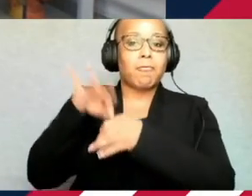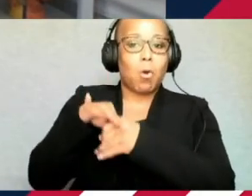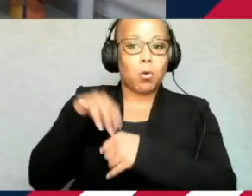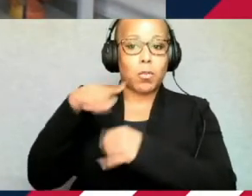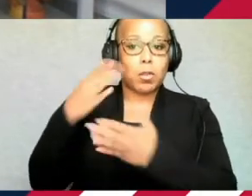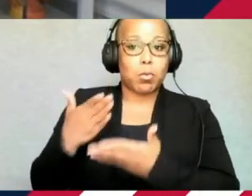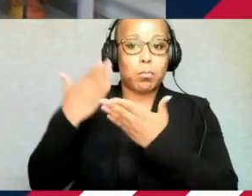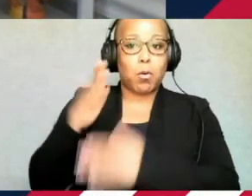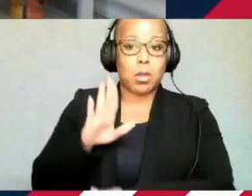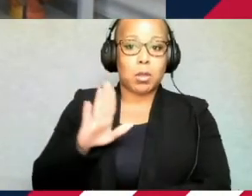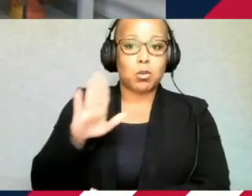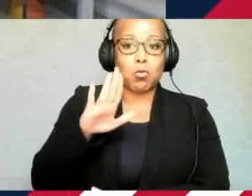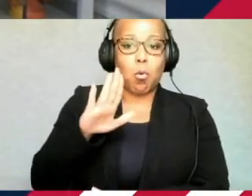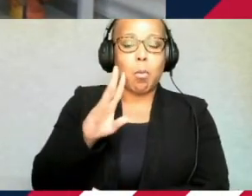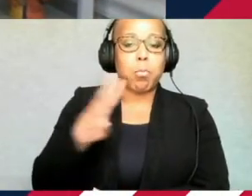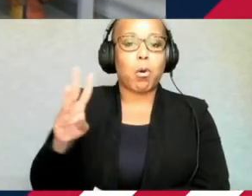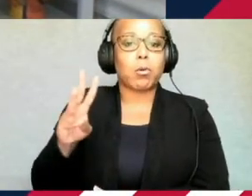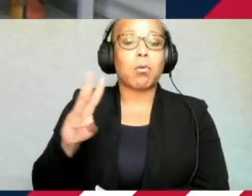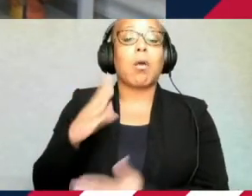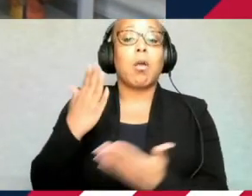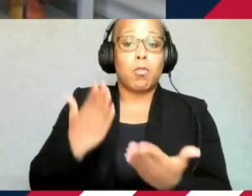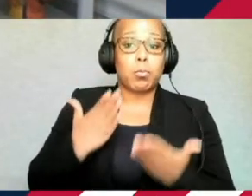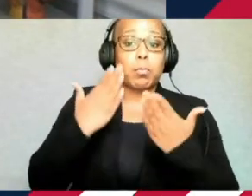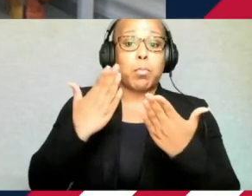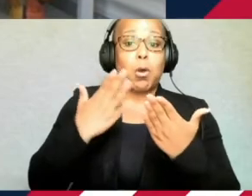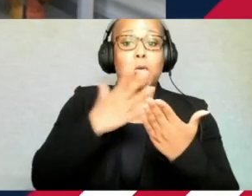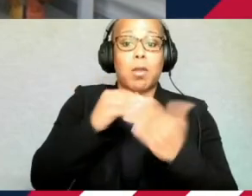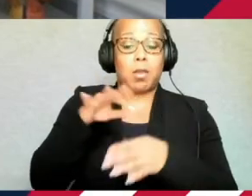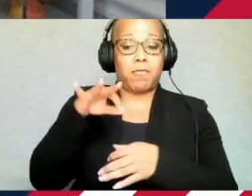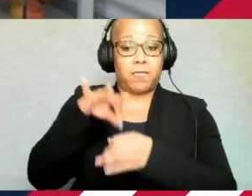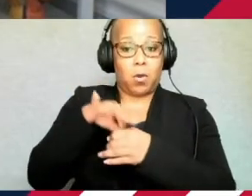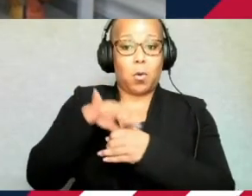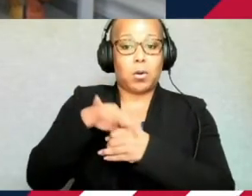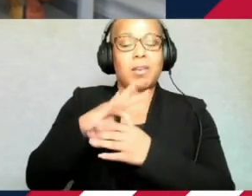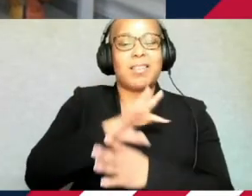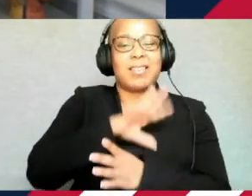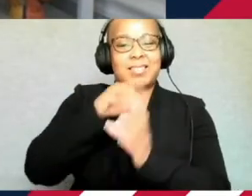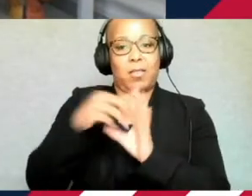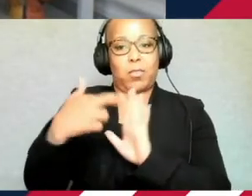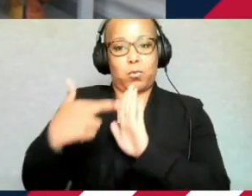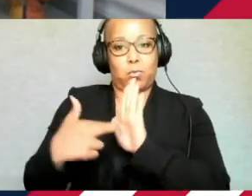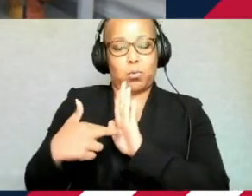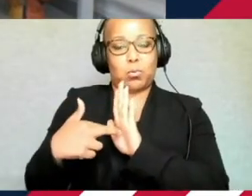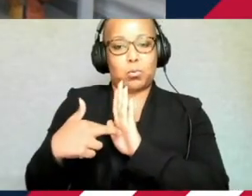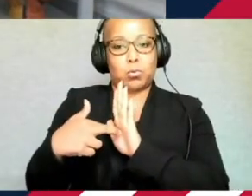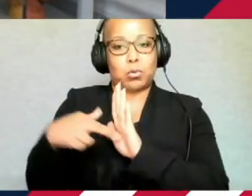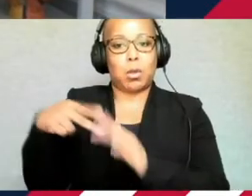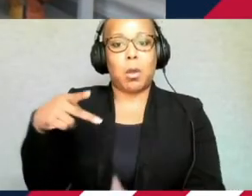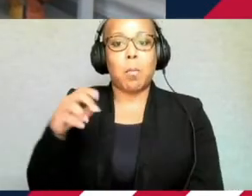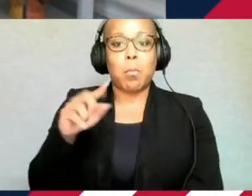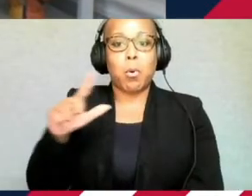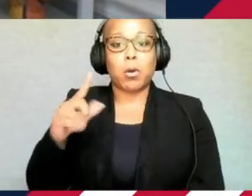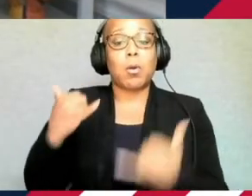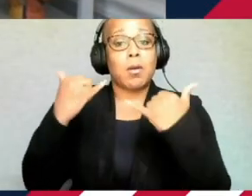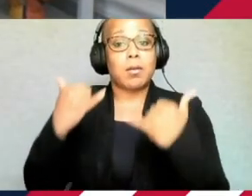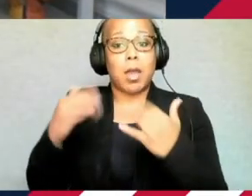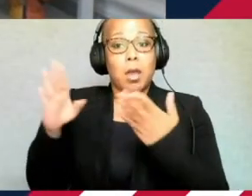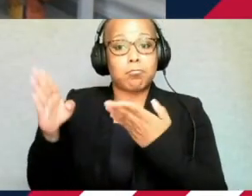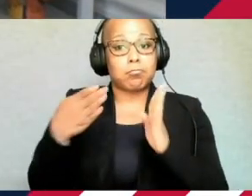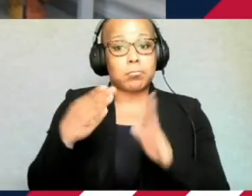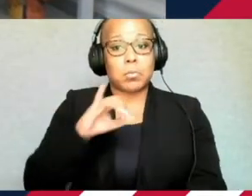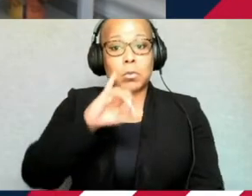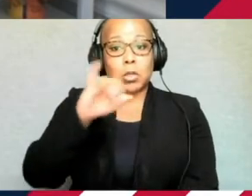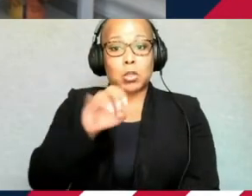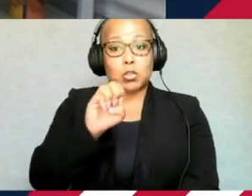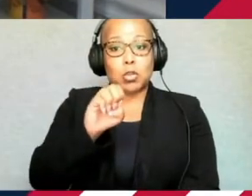your portal. Both the proposal and voting dashboard is in the rules portal, just a reminder. I'm going to now call on Mr. Joe